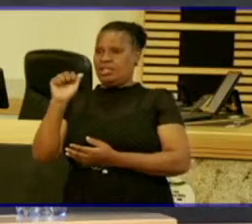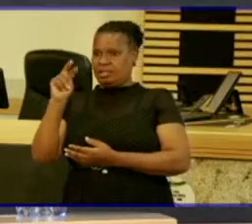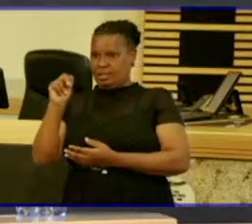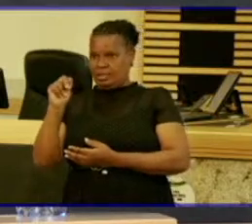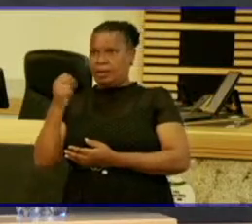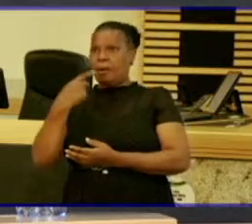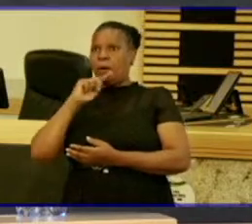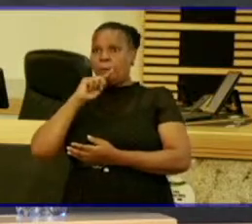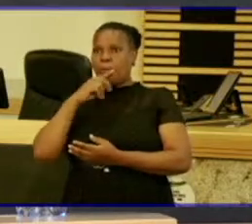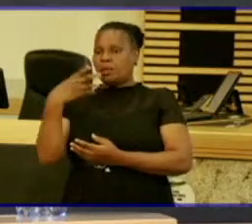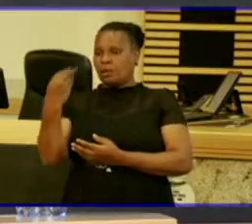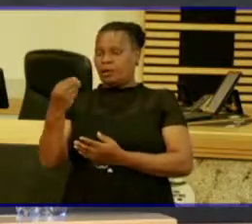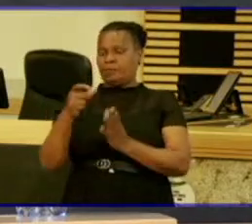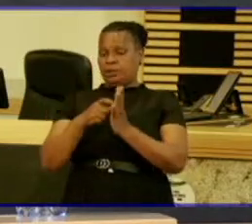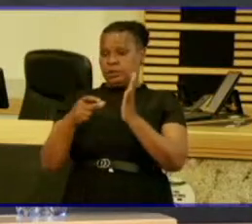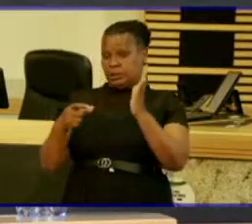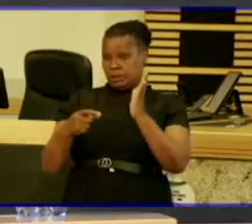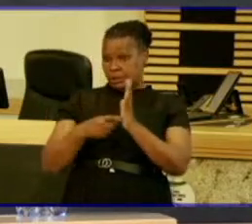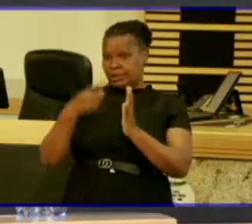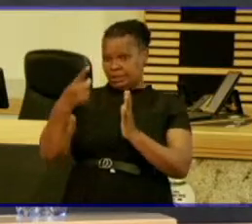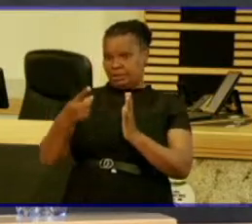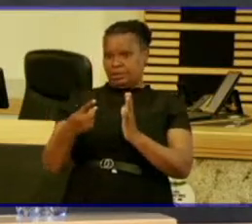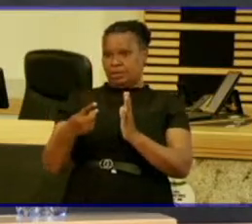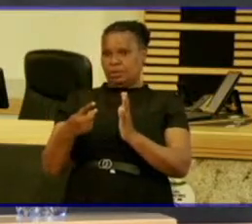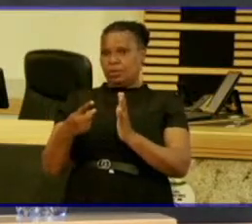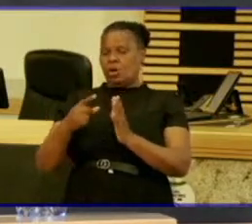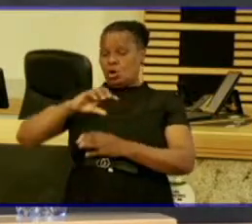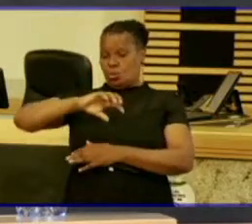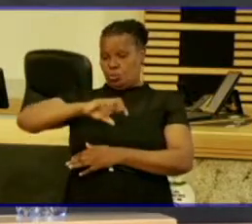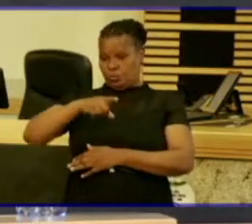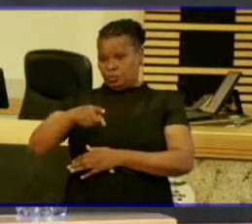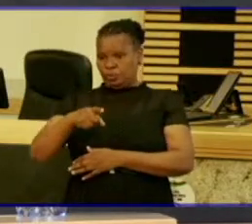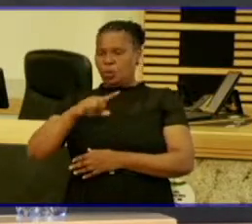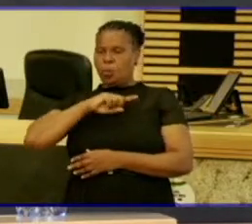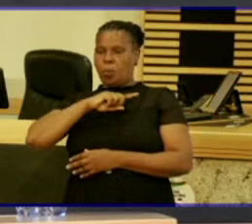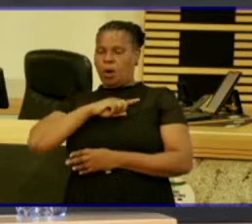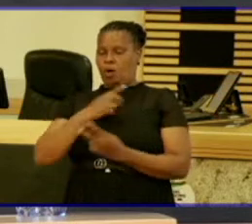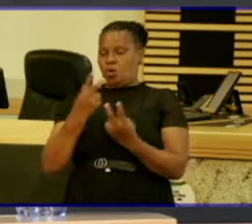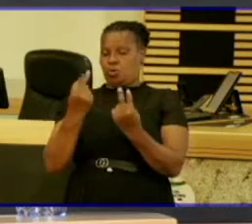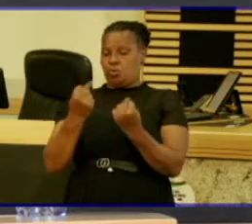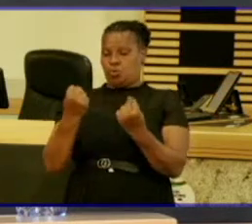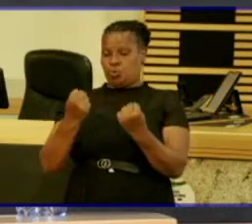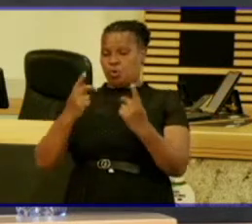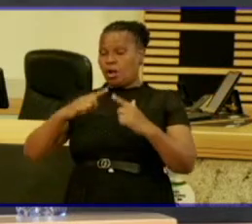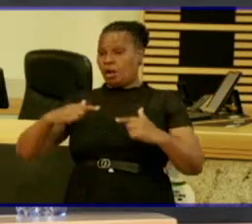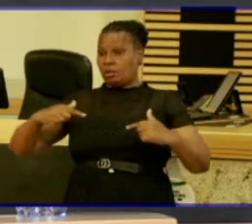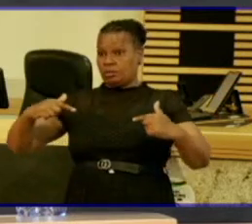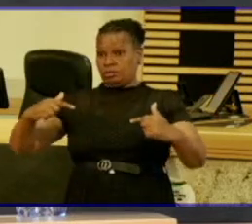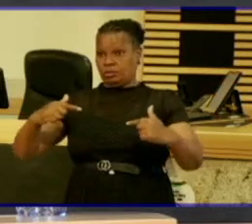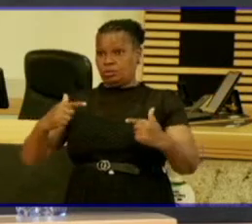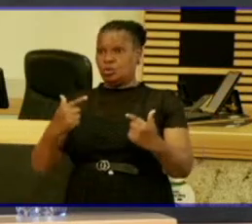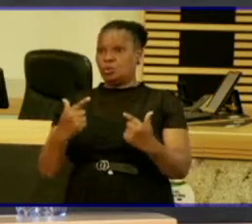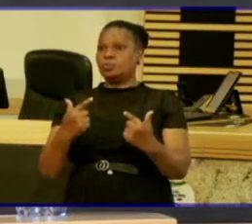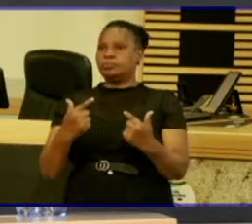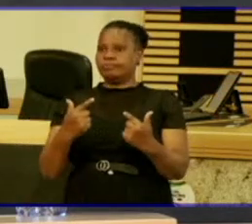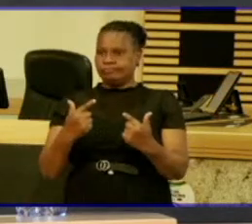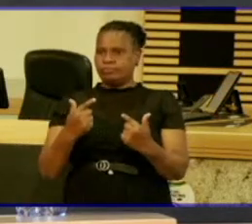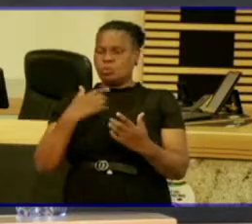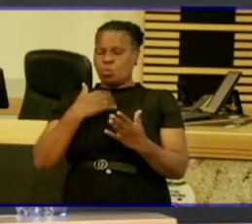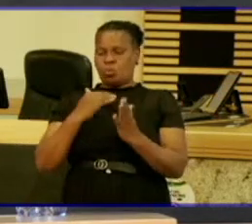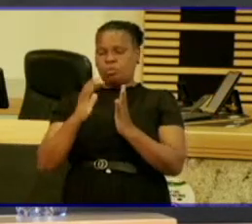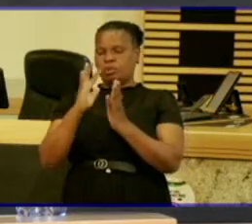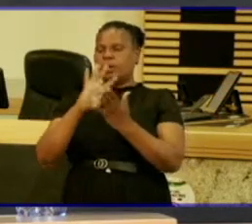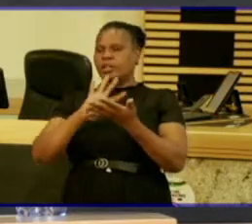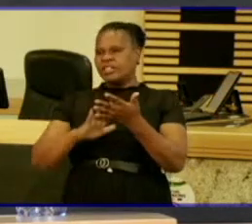1st of April 2021 to adapt the new legislation to our province. We are reviewing the provincial legislation by drafting the